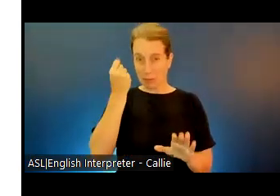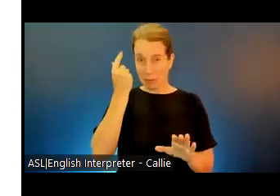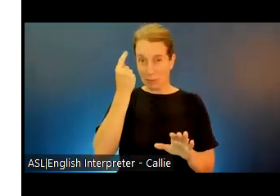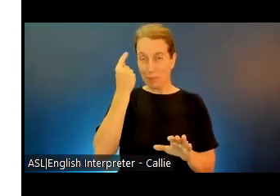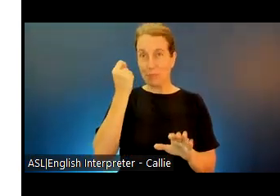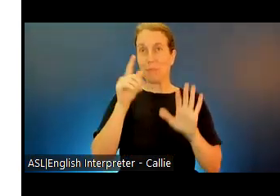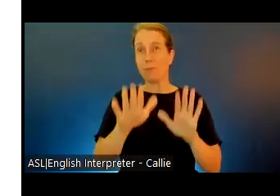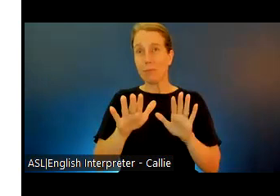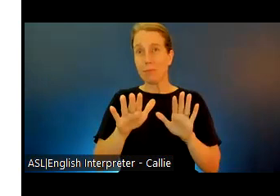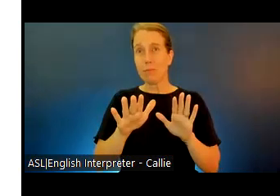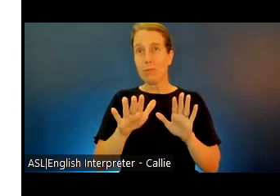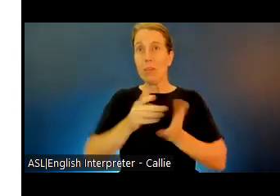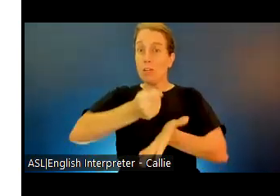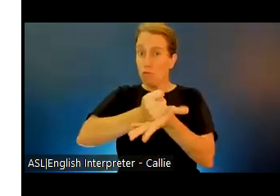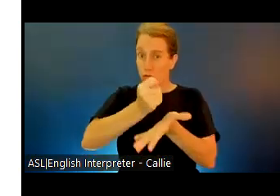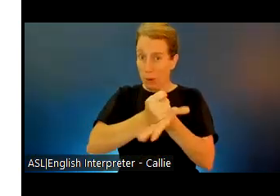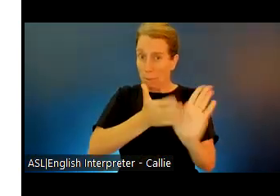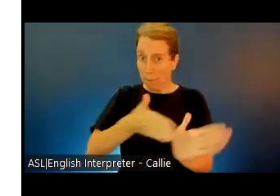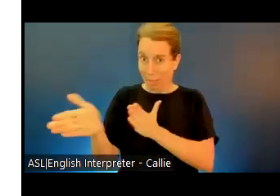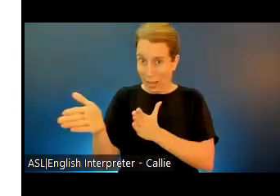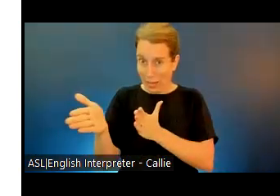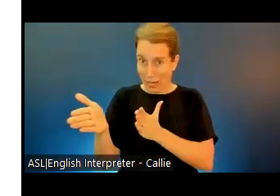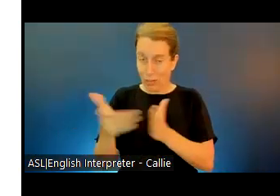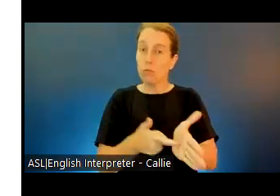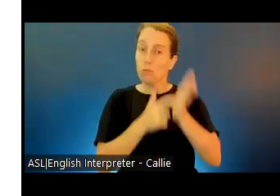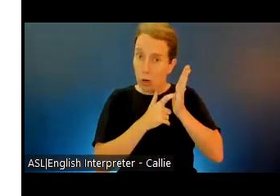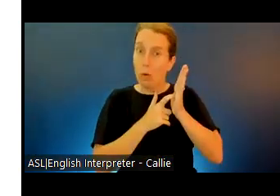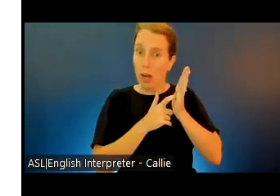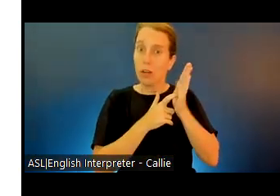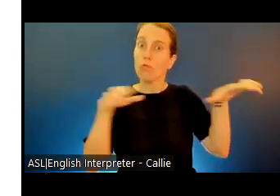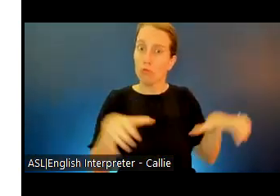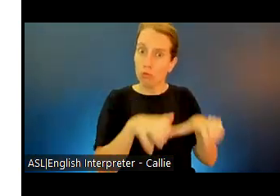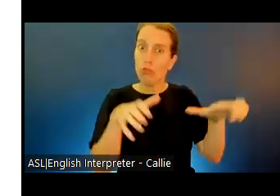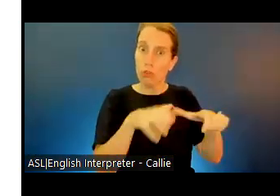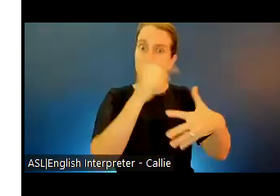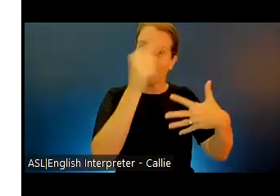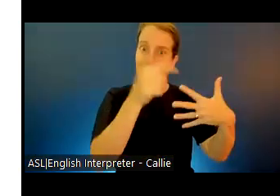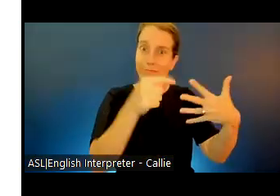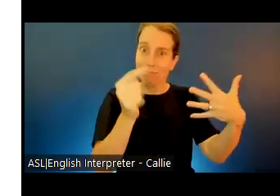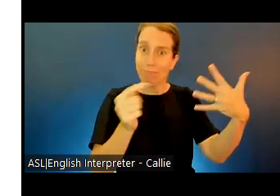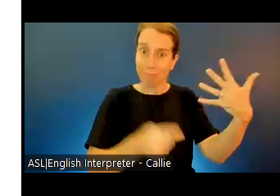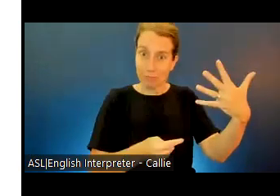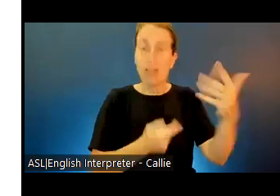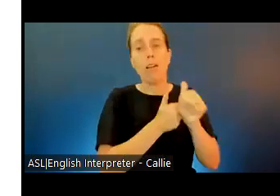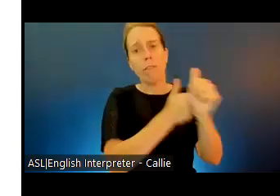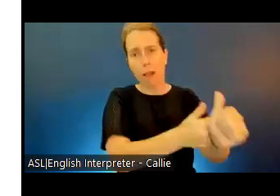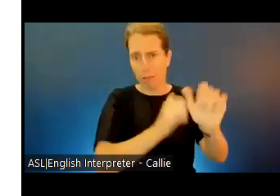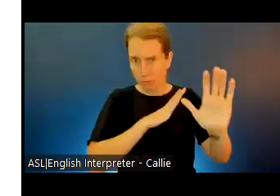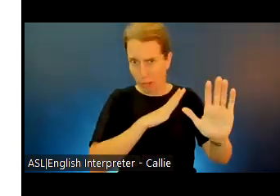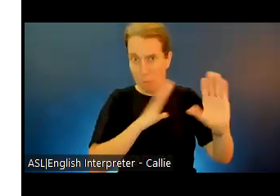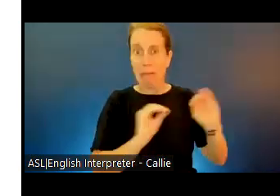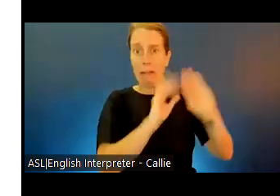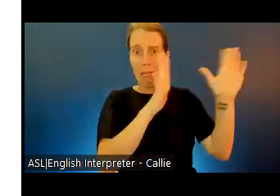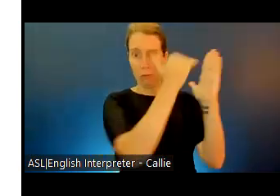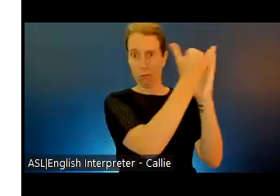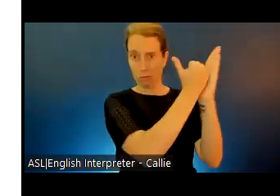as part of a treatment plan as a program, but it should be clearly defined in that treatment plan, and it shouldn't be a situation